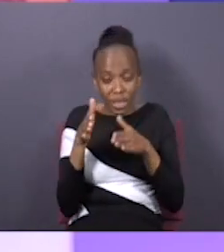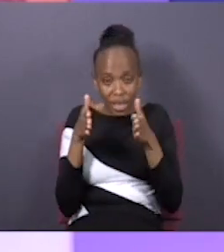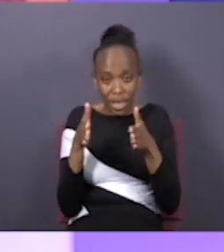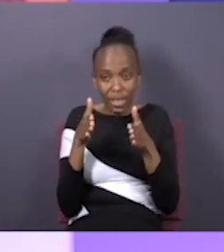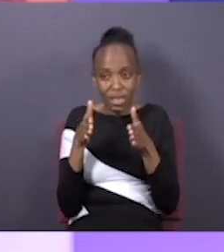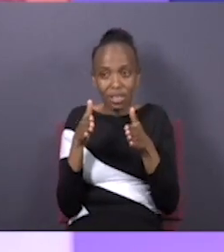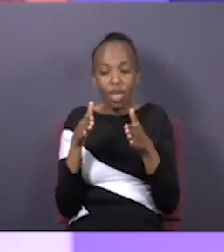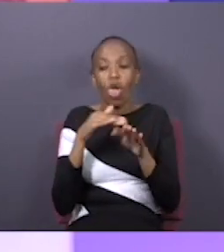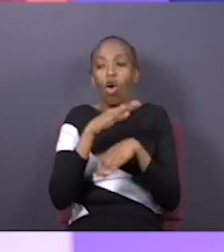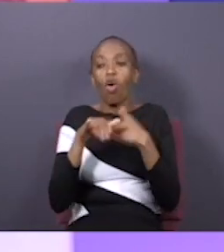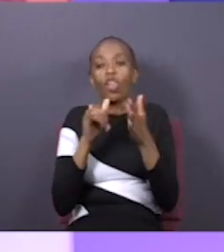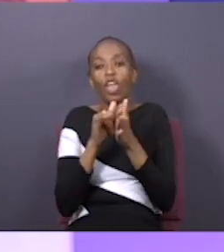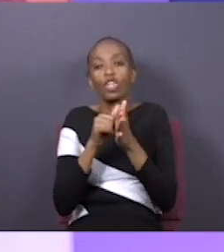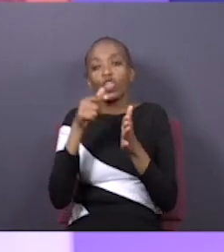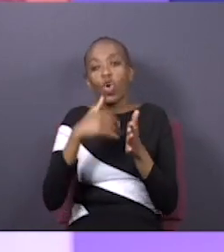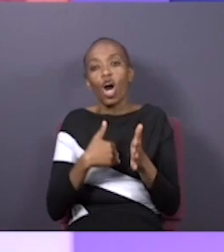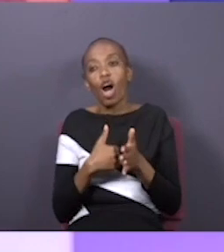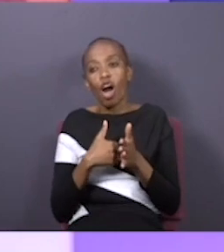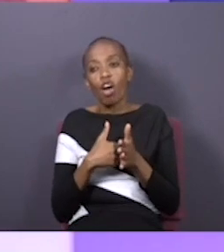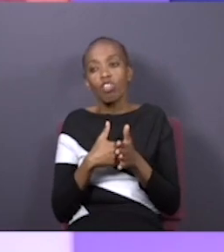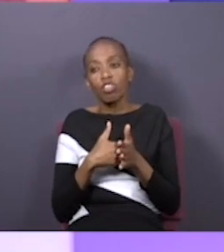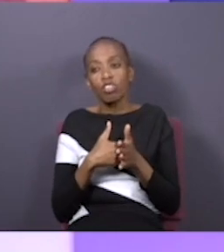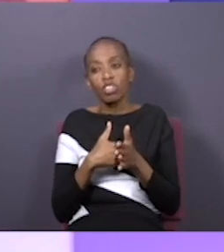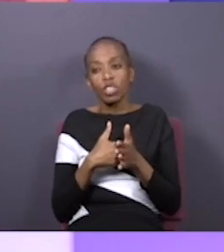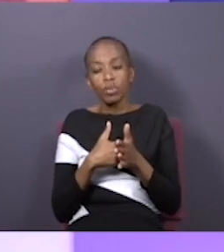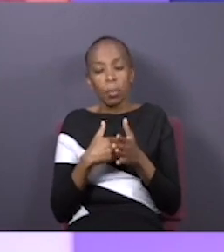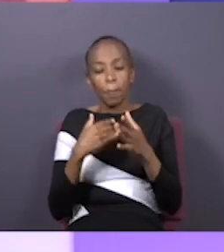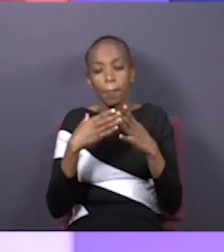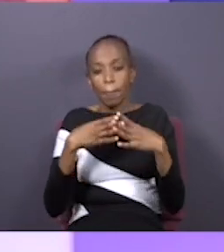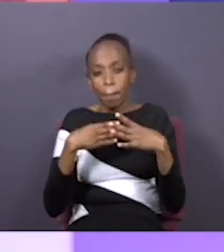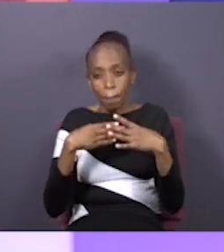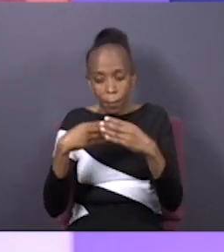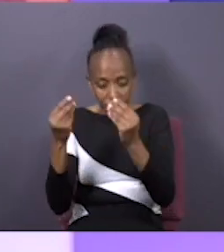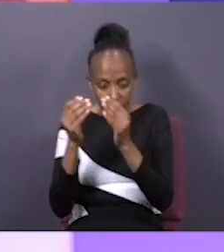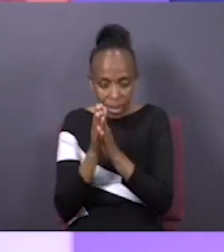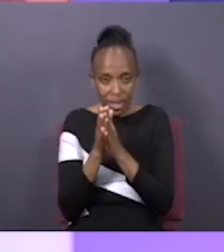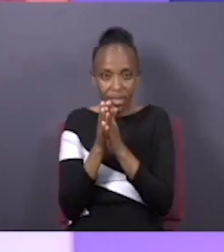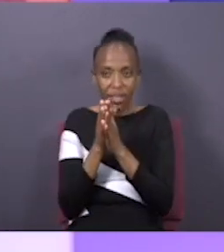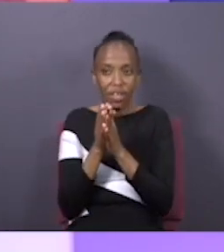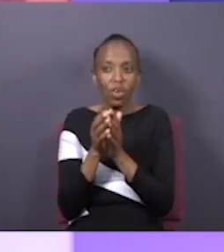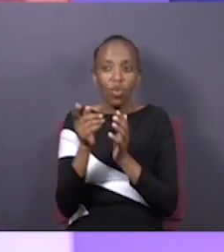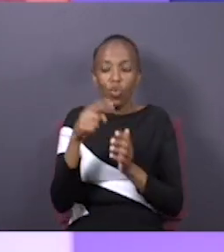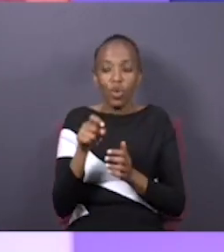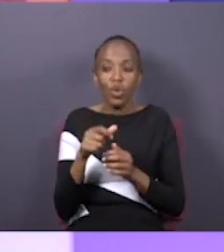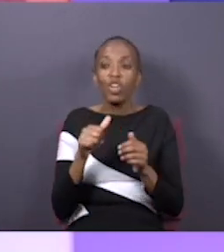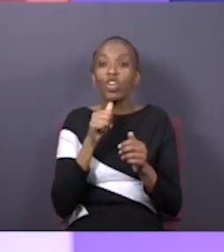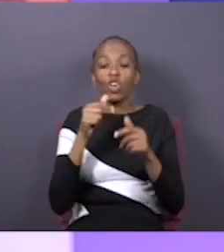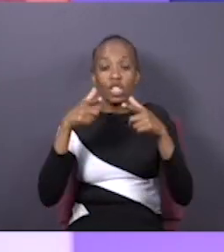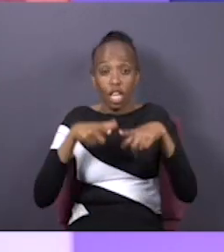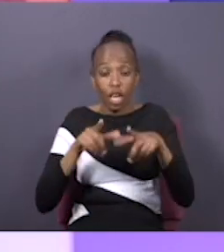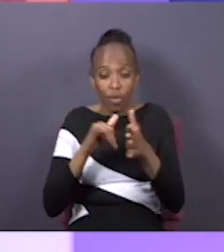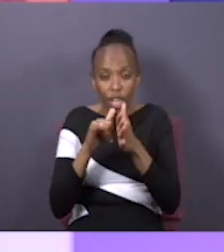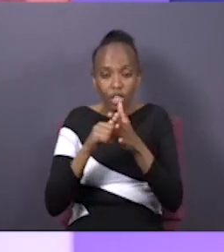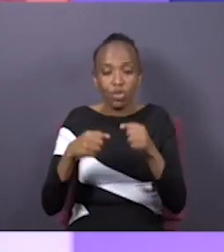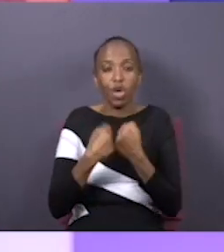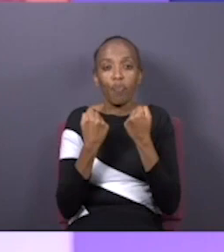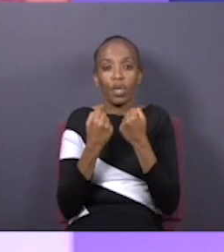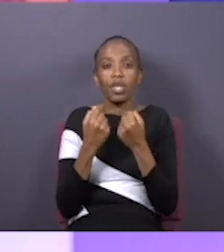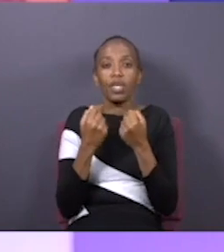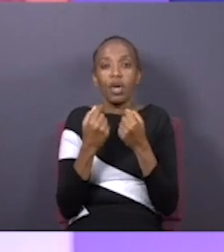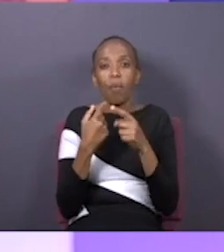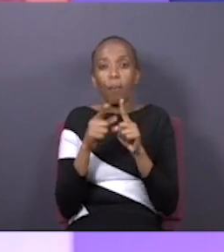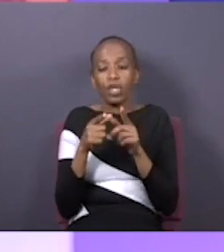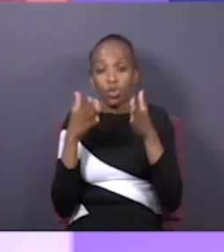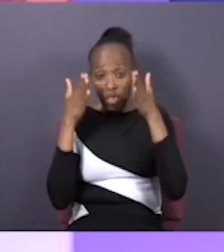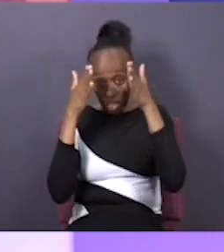is all that you have, slips from you and is gone. We will not allow that to happen. We